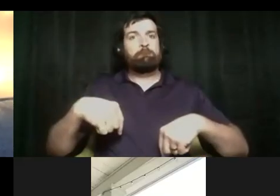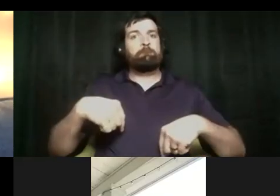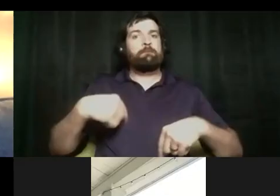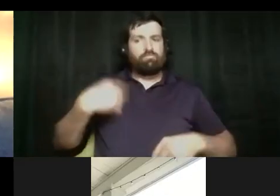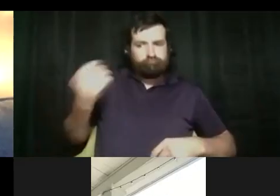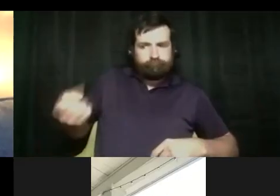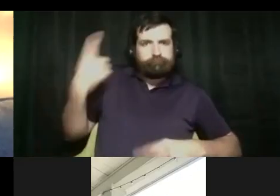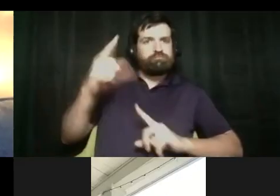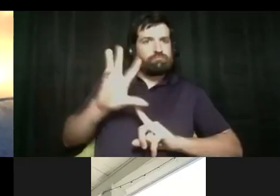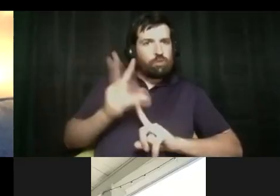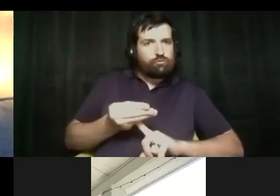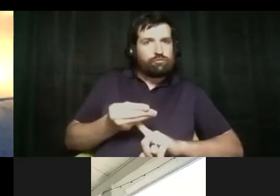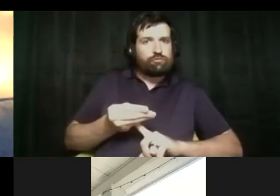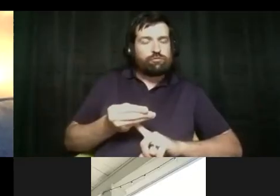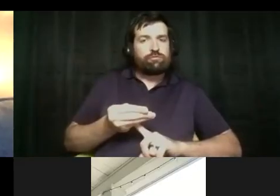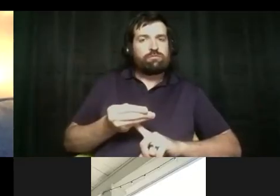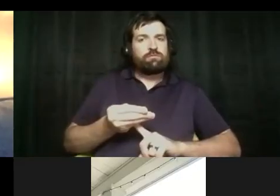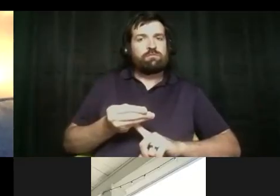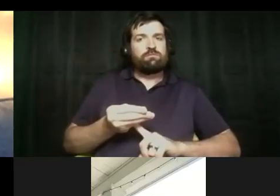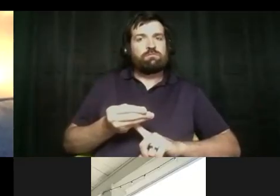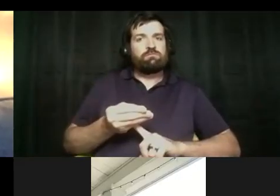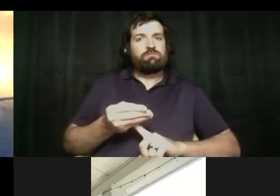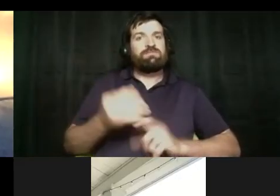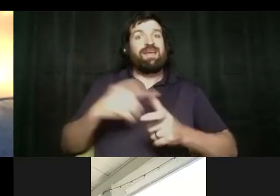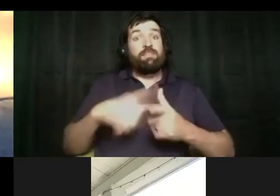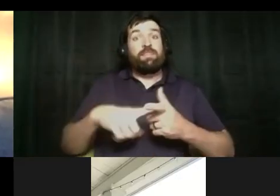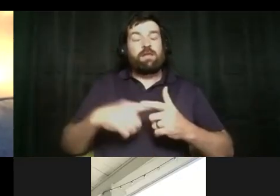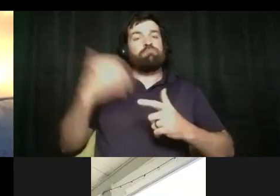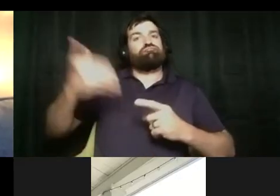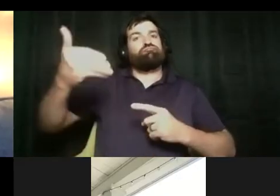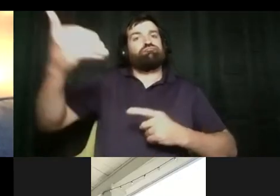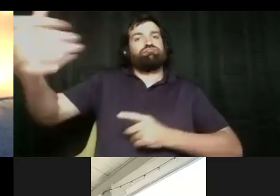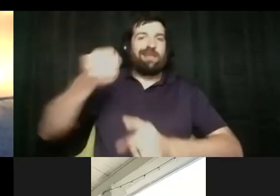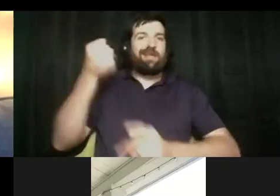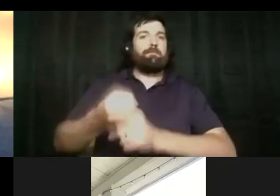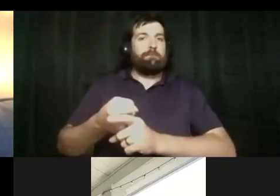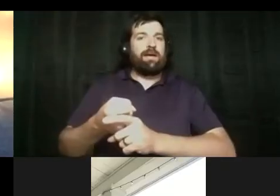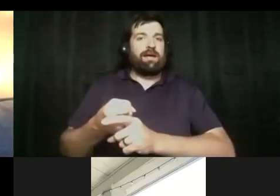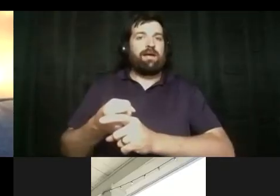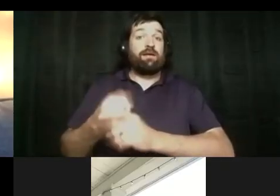culture and have a long-lasting impact through education, like you said.